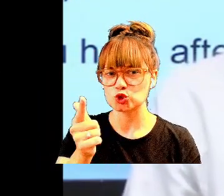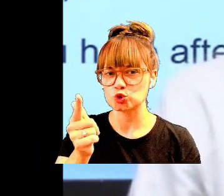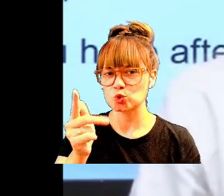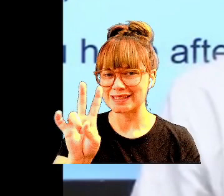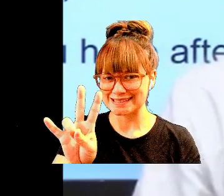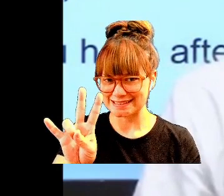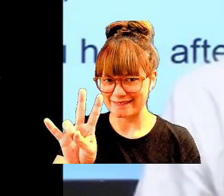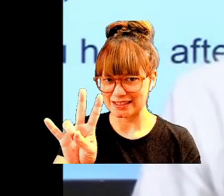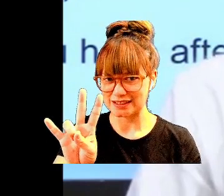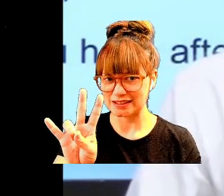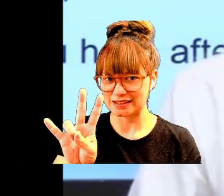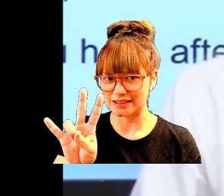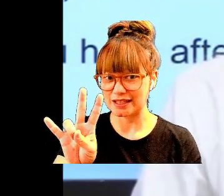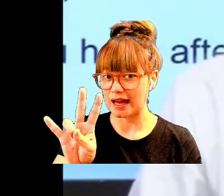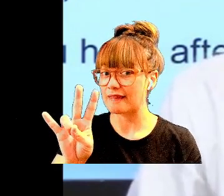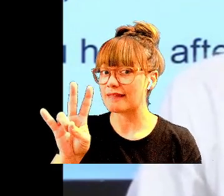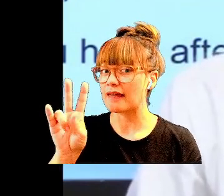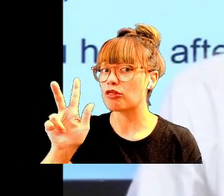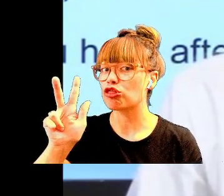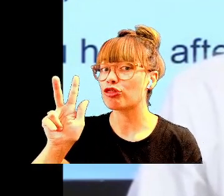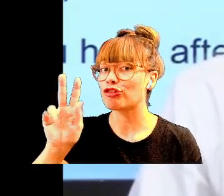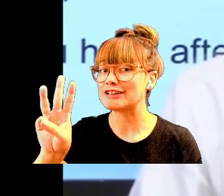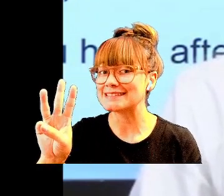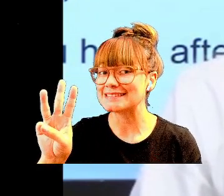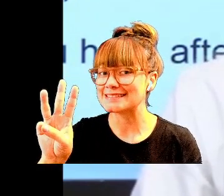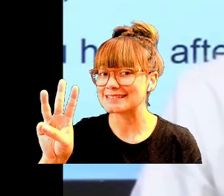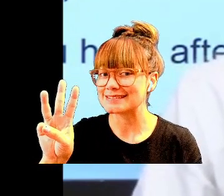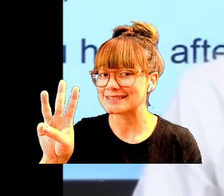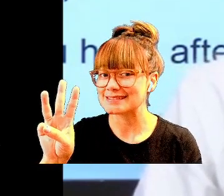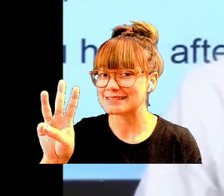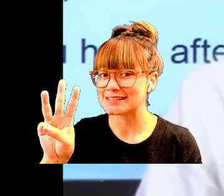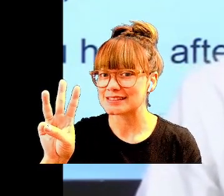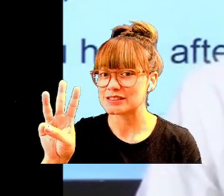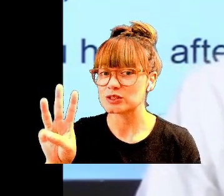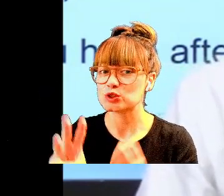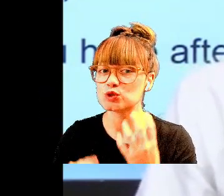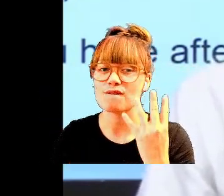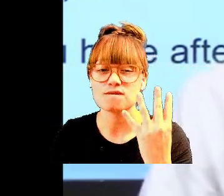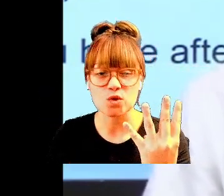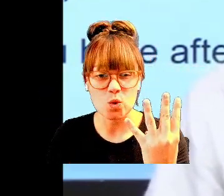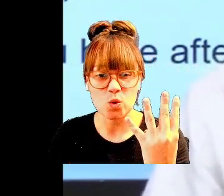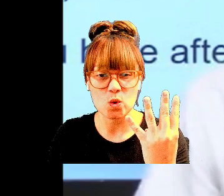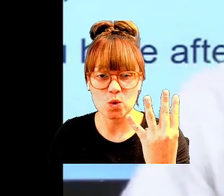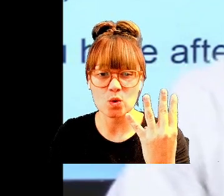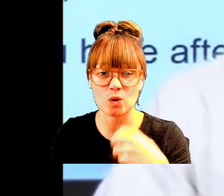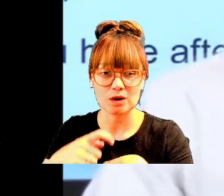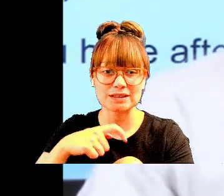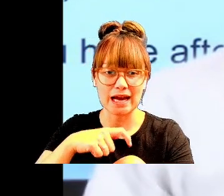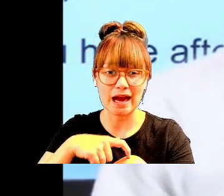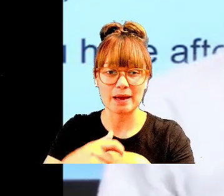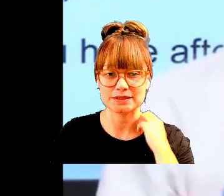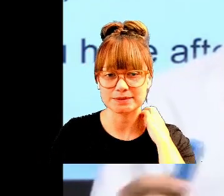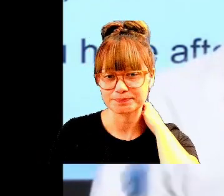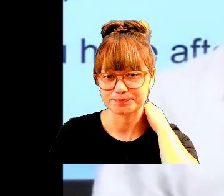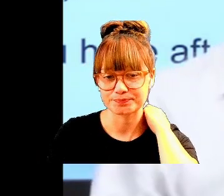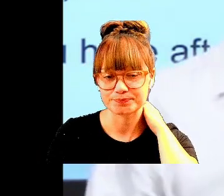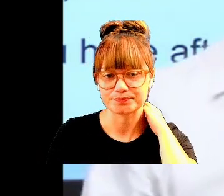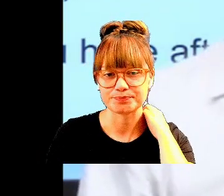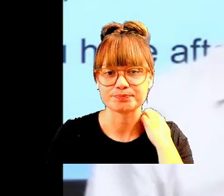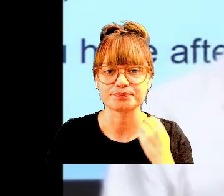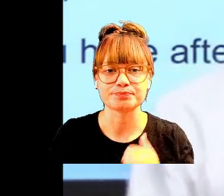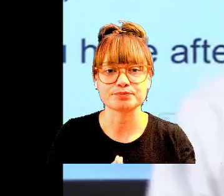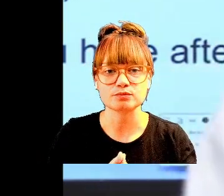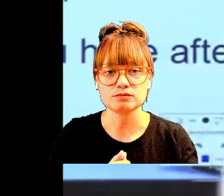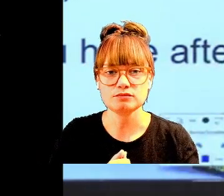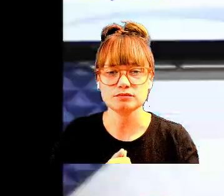it 3 times, and 36 years to double yet again for the fourth time. So in order to calculate